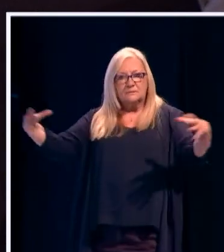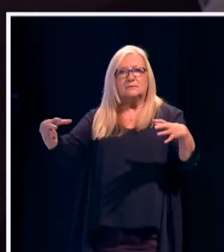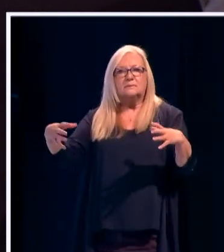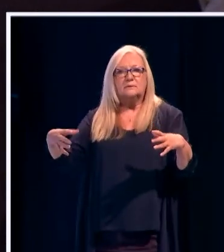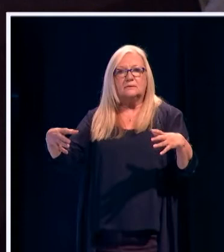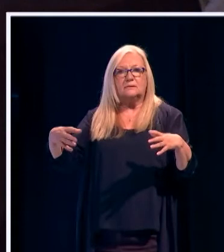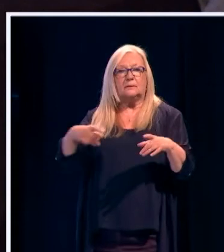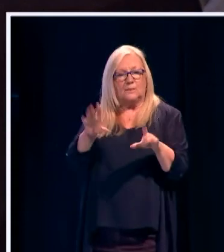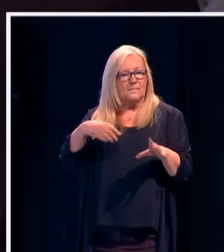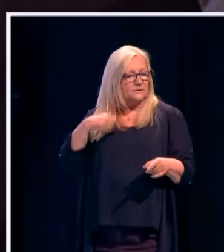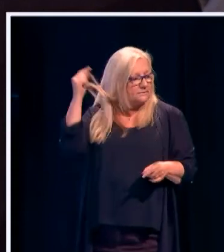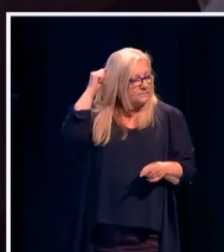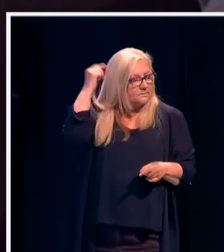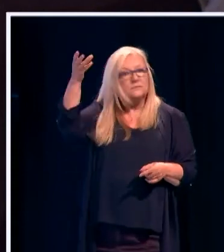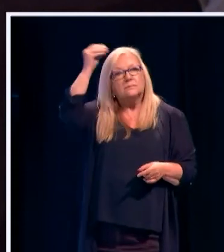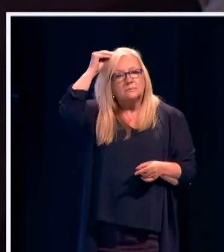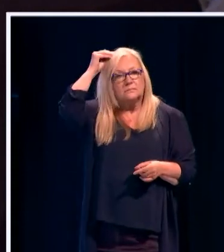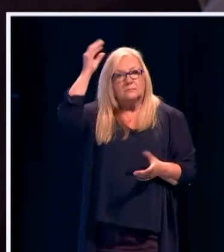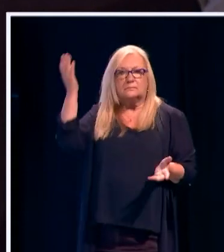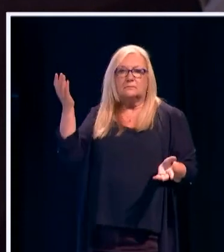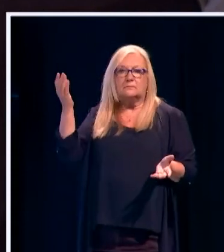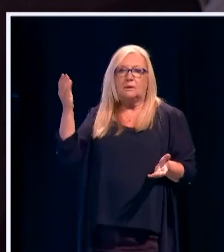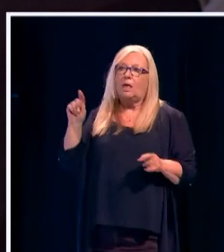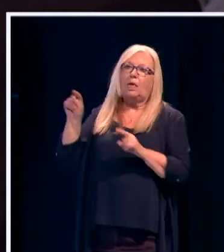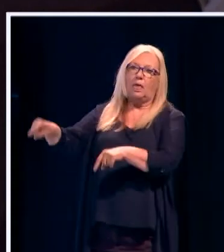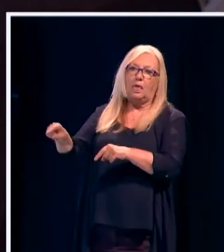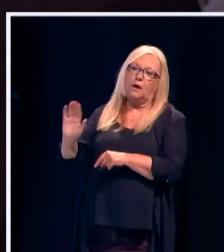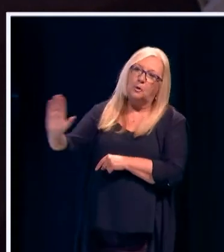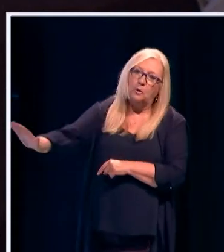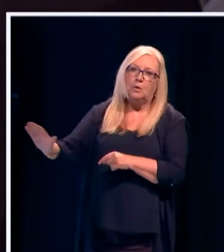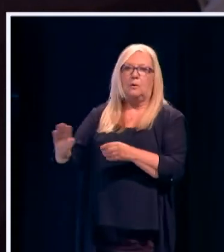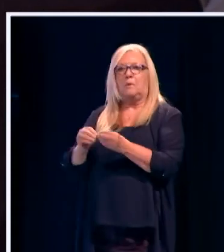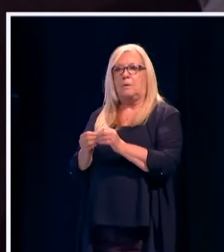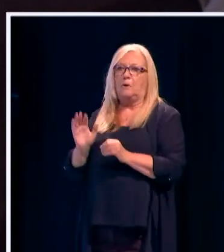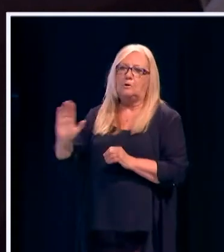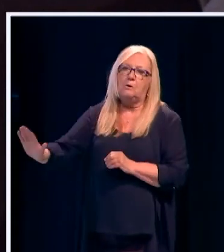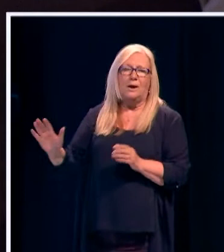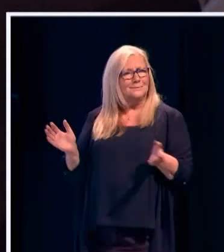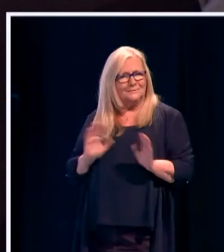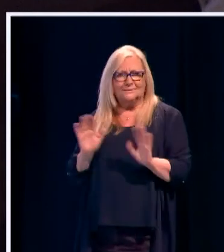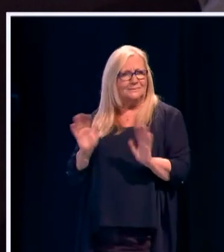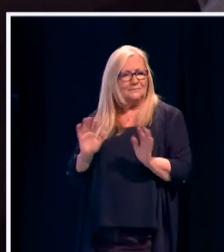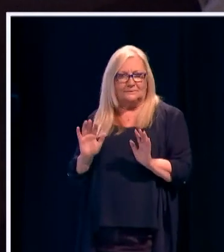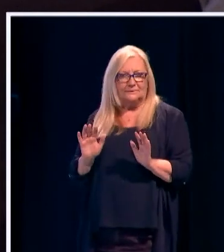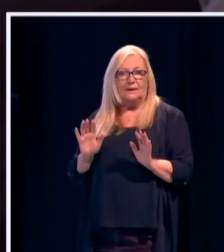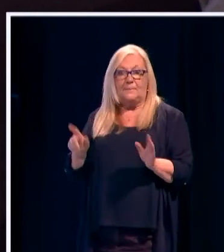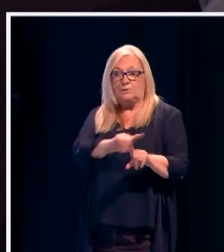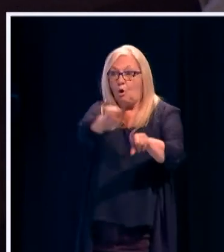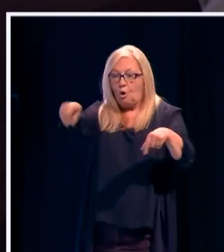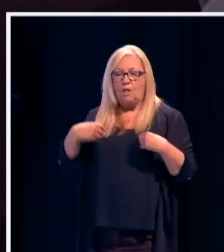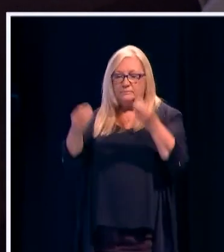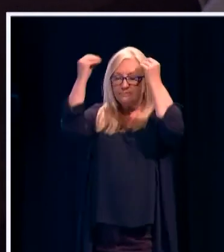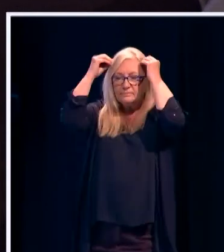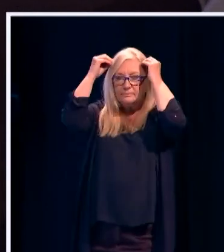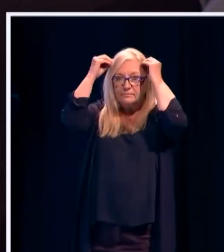this in our mentality, being a person with disabilities or not being a person with disabilities, that is not going to change. So